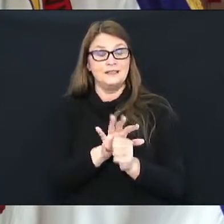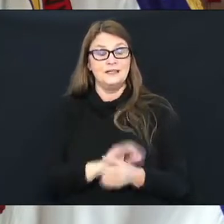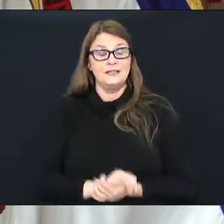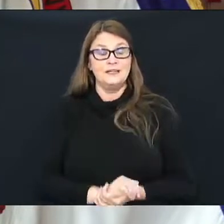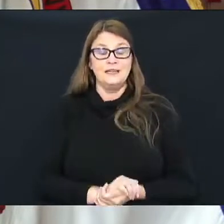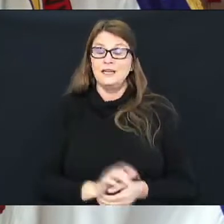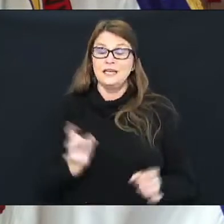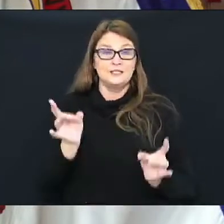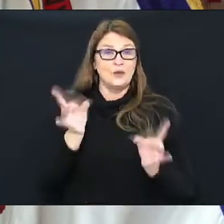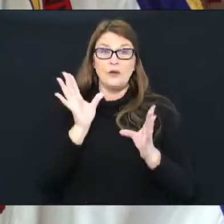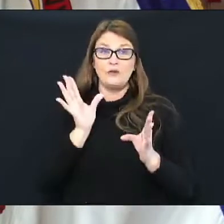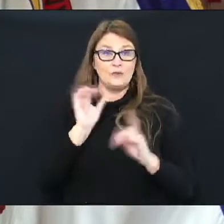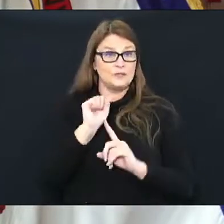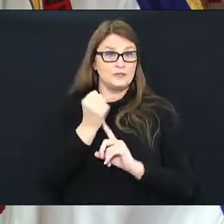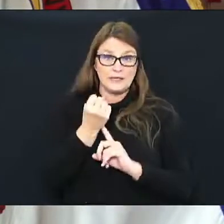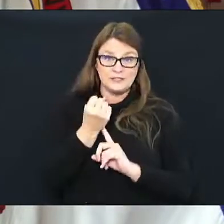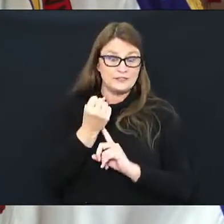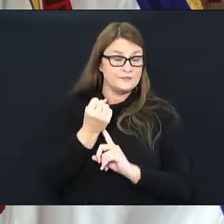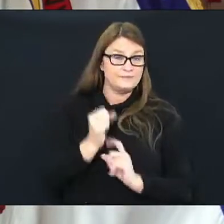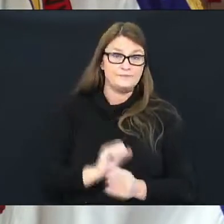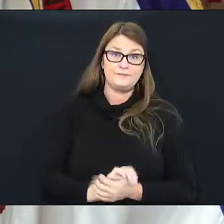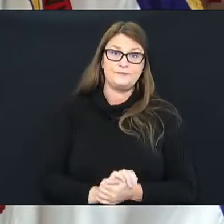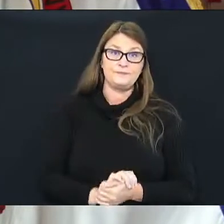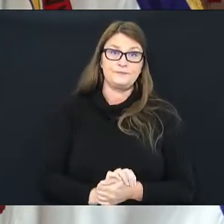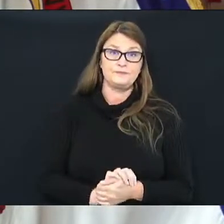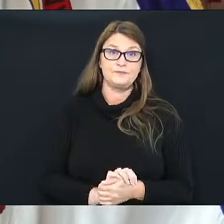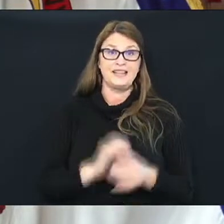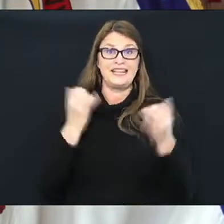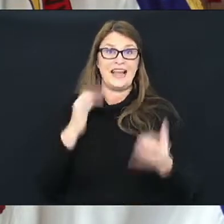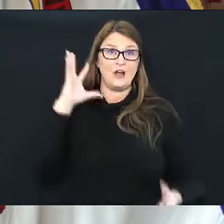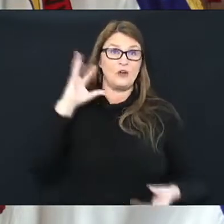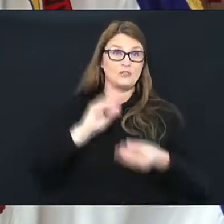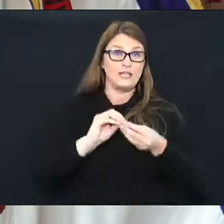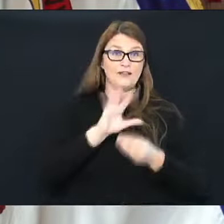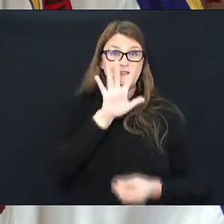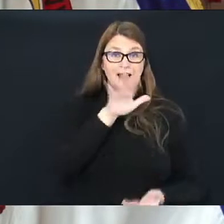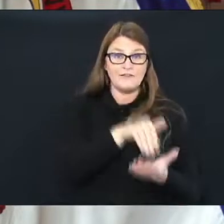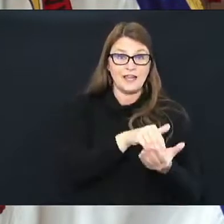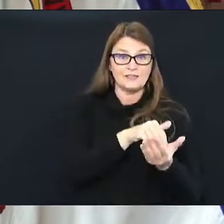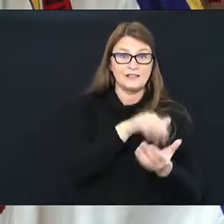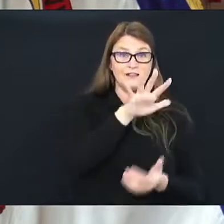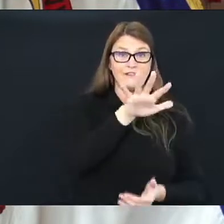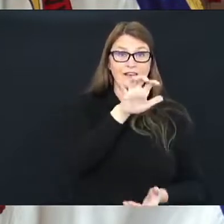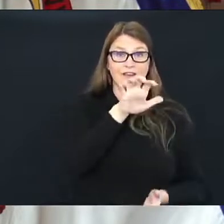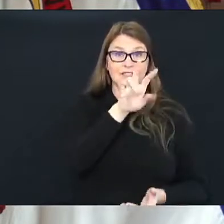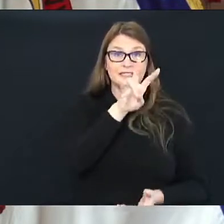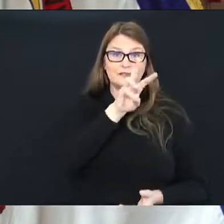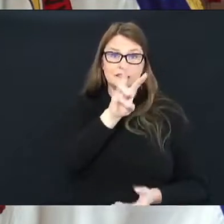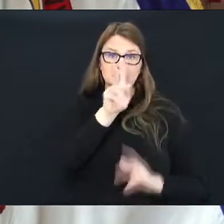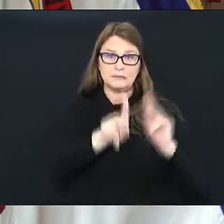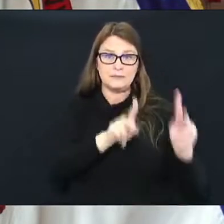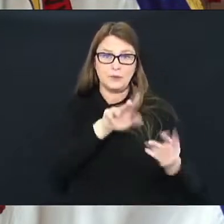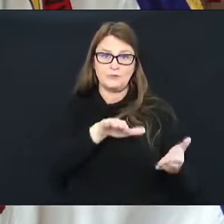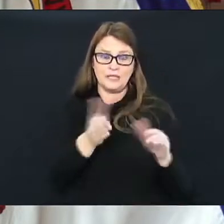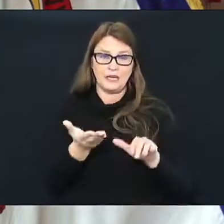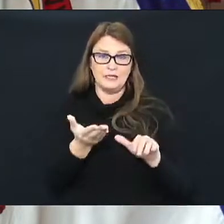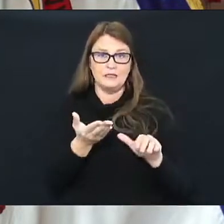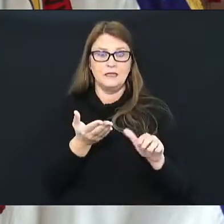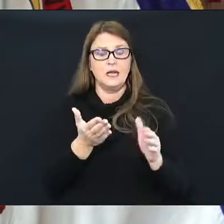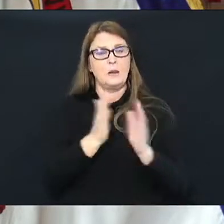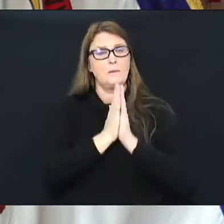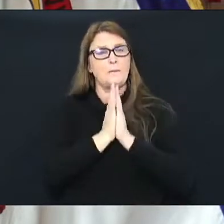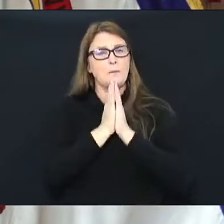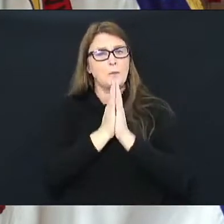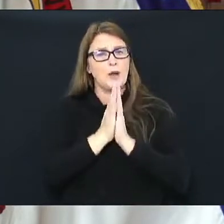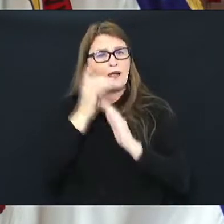it's terrible beyond belief. That's just all there is to it. We've now lost 5,576 people. I ask for your prayers for